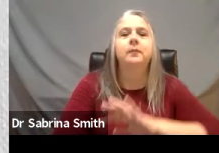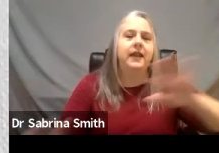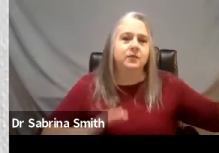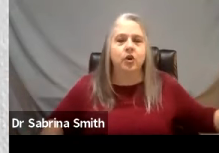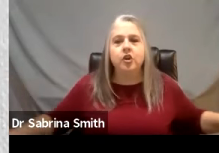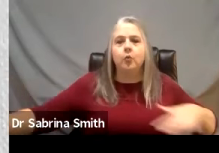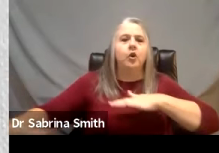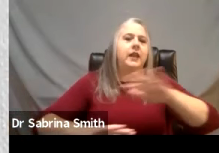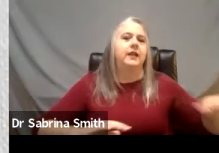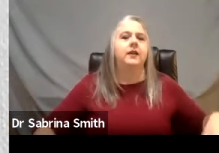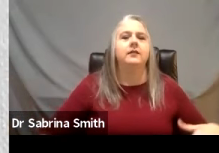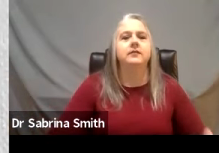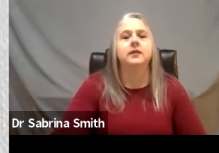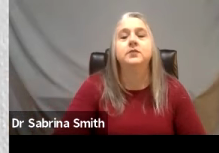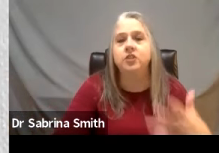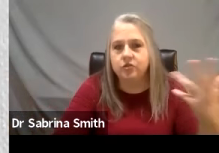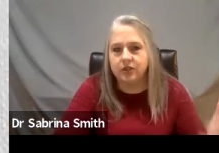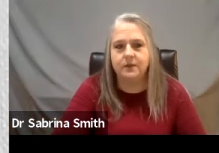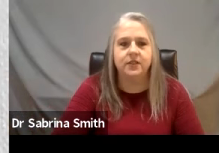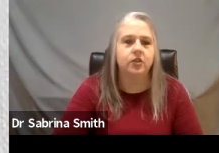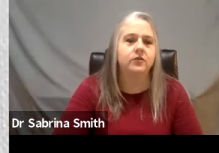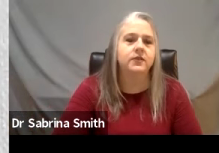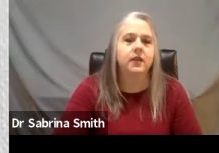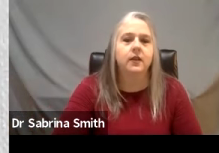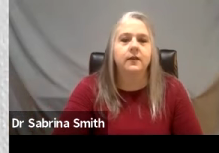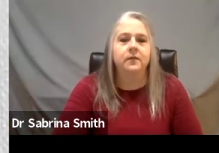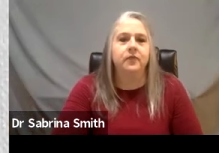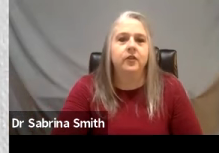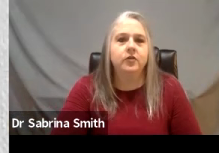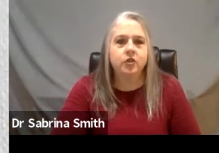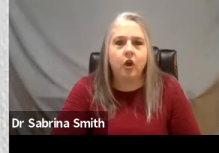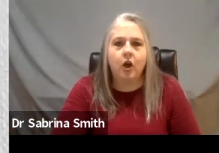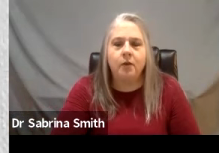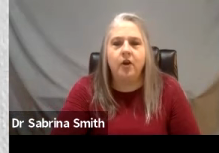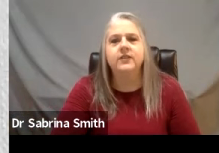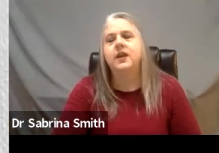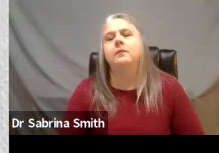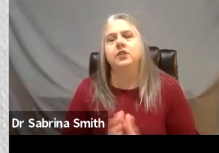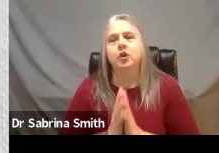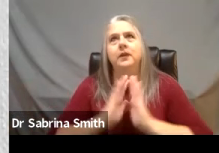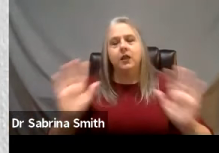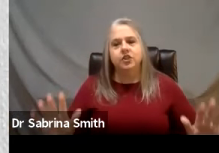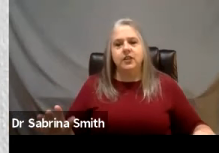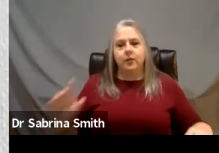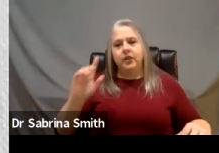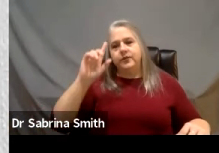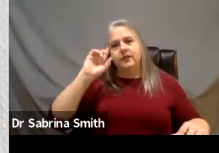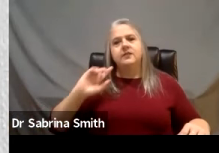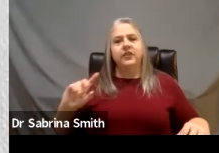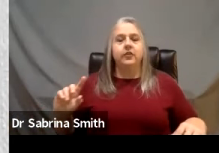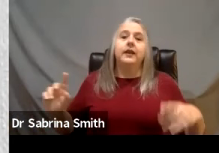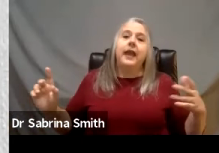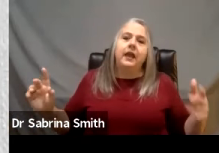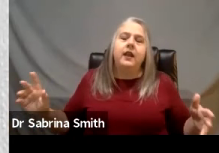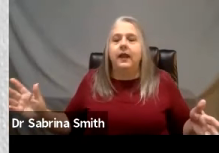structuring space, where you're working, substitution miscues. Those are all part of the terminology that we use in